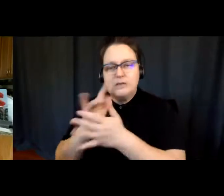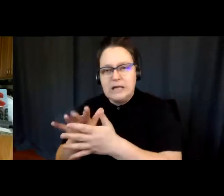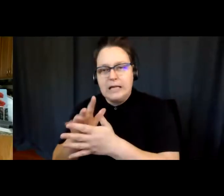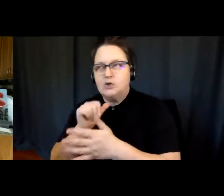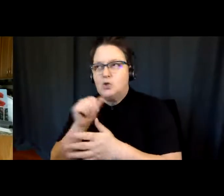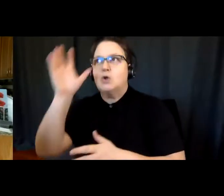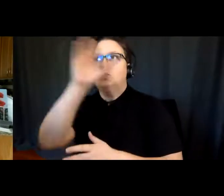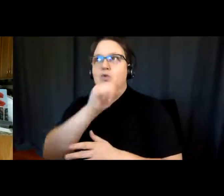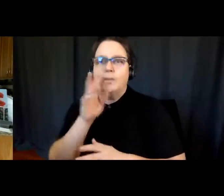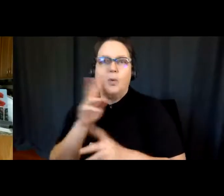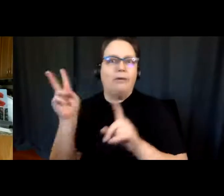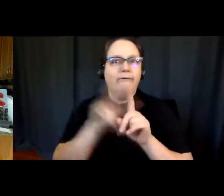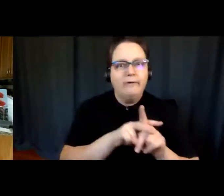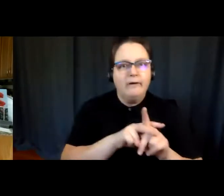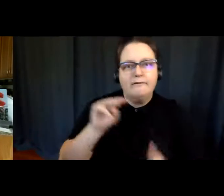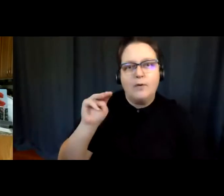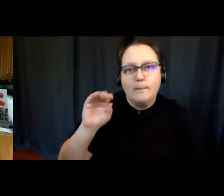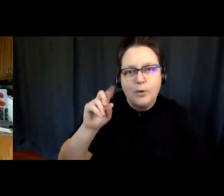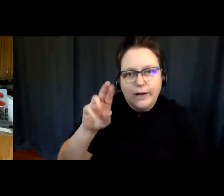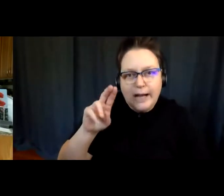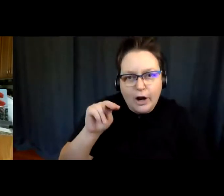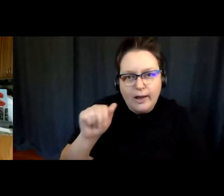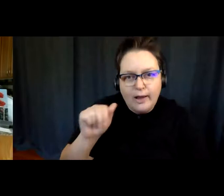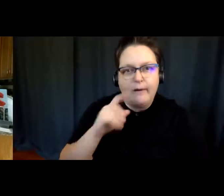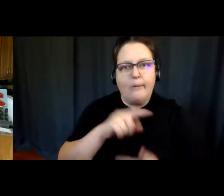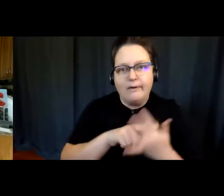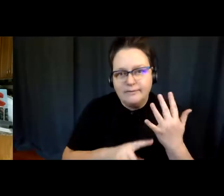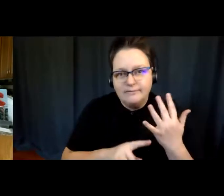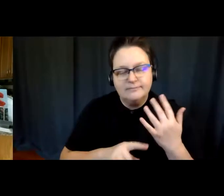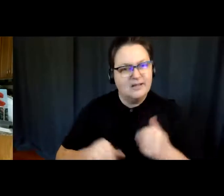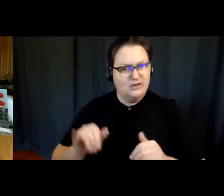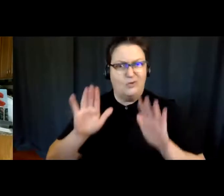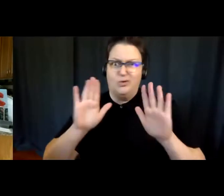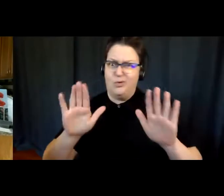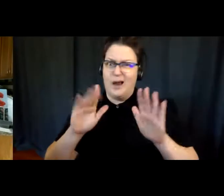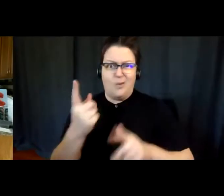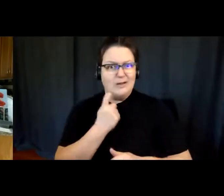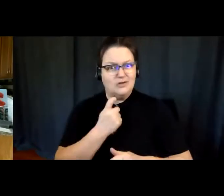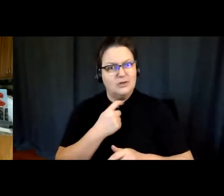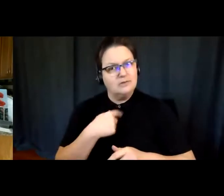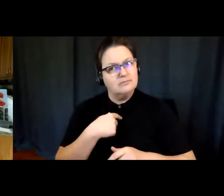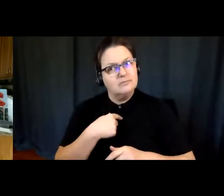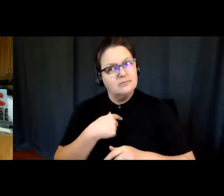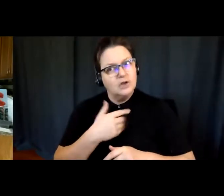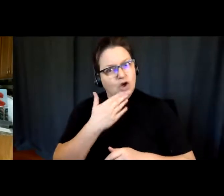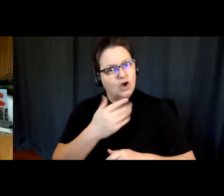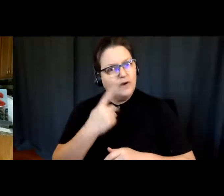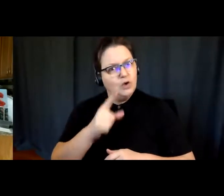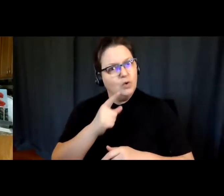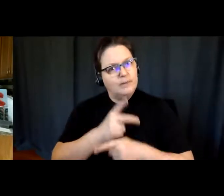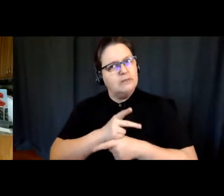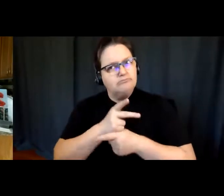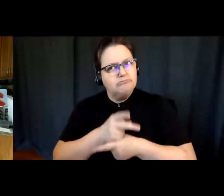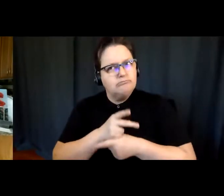So great question, way to be a discerning consumer of news.